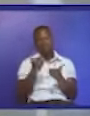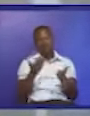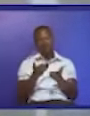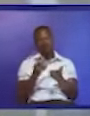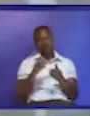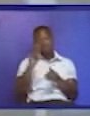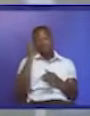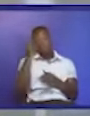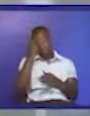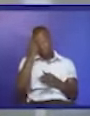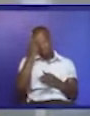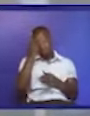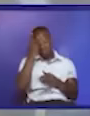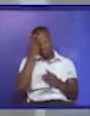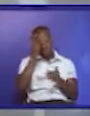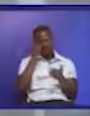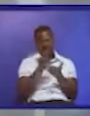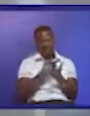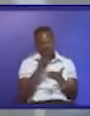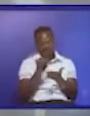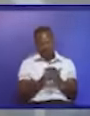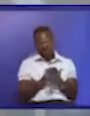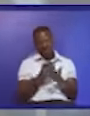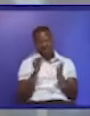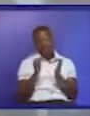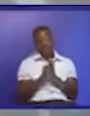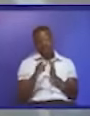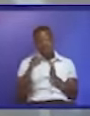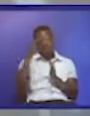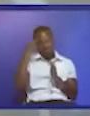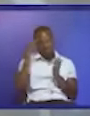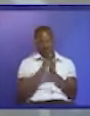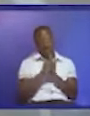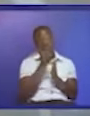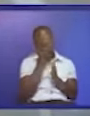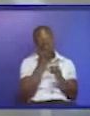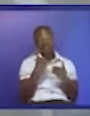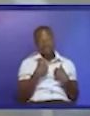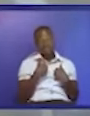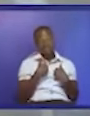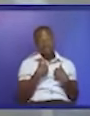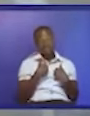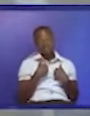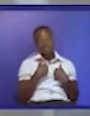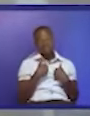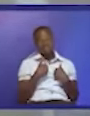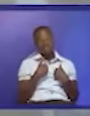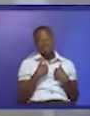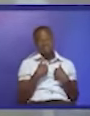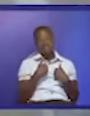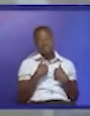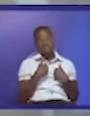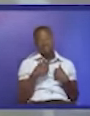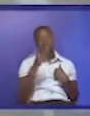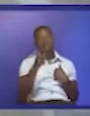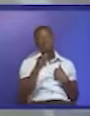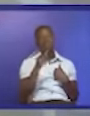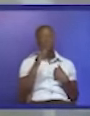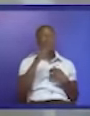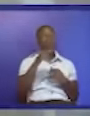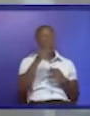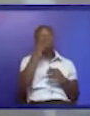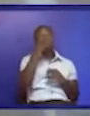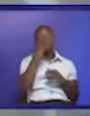politically, economically, that you think is going wrong, you will be joking to depend on the government alone